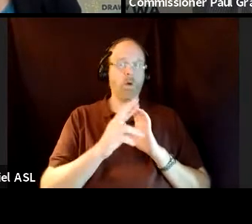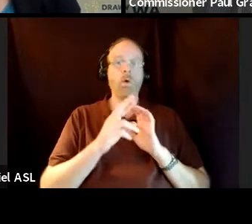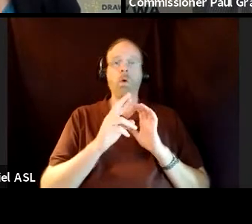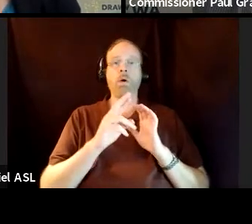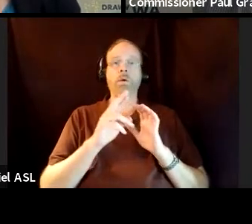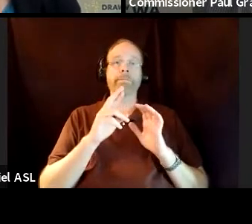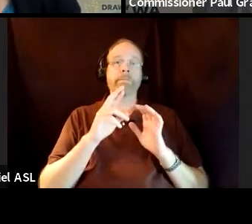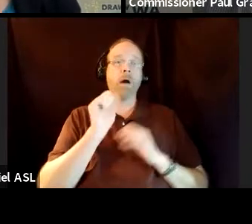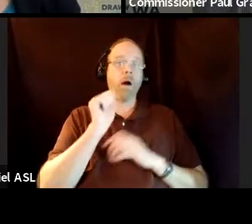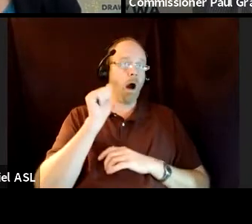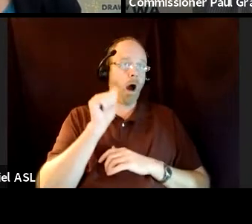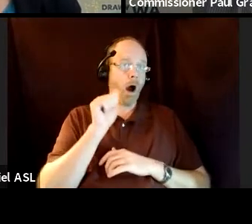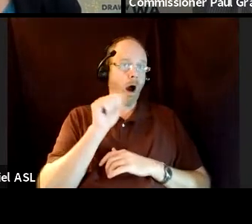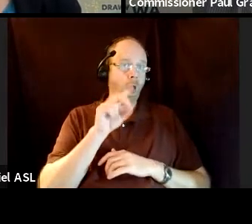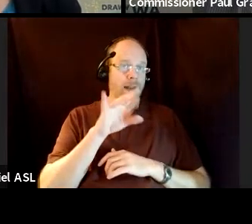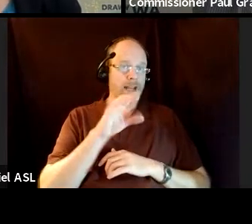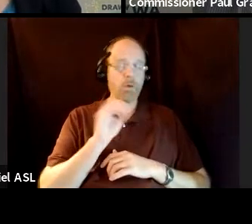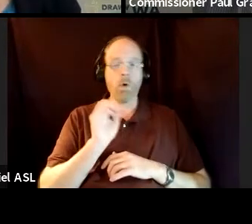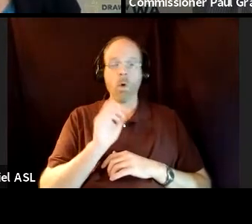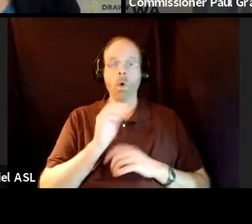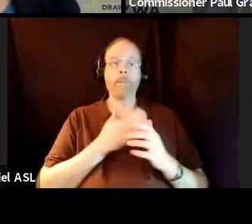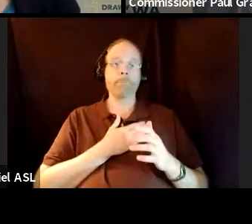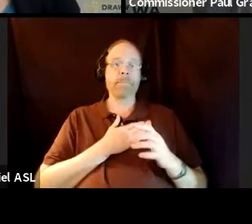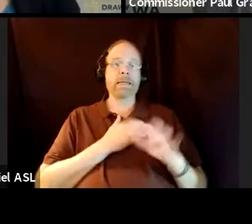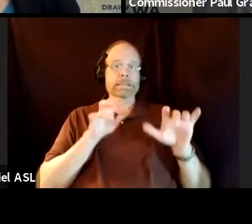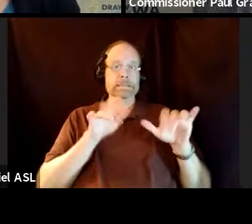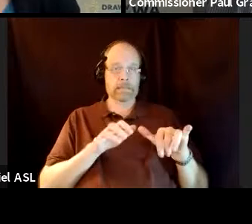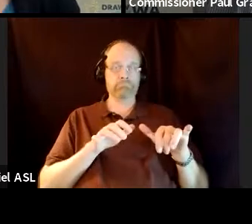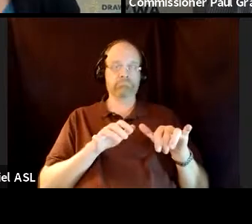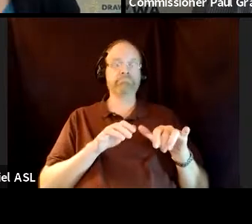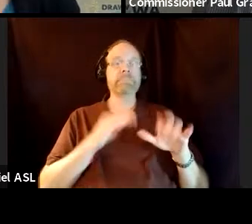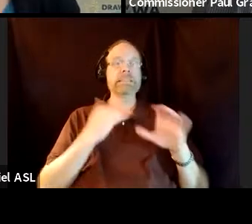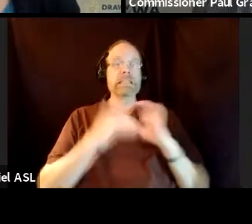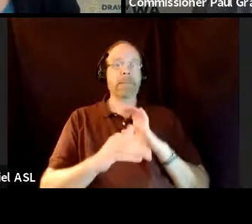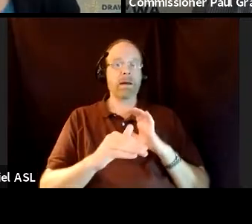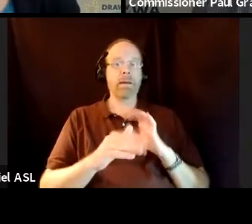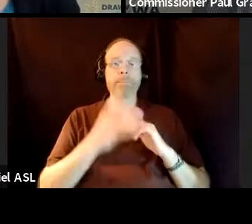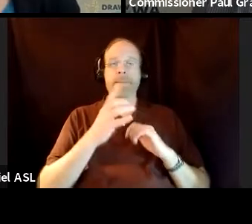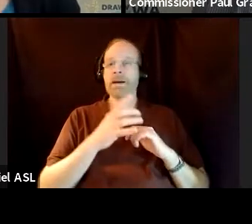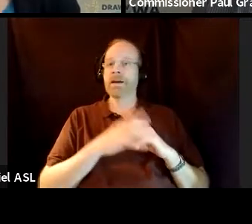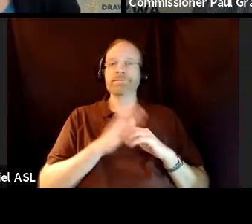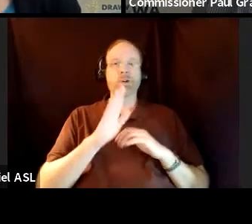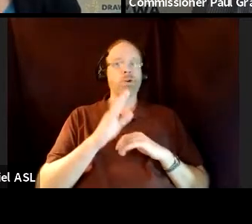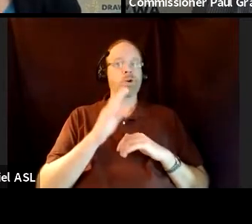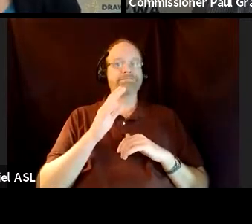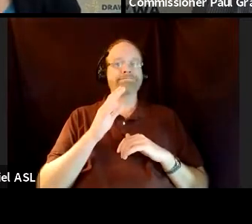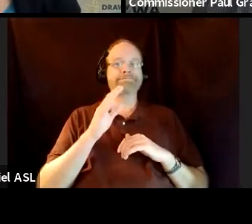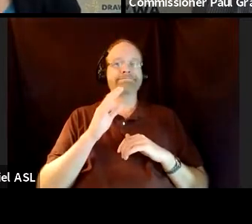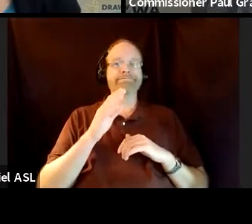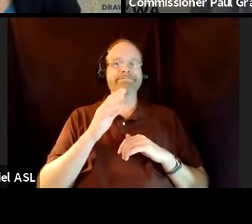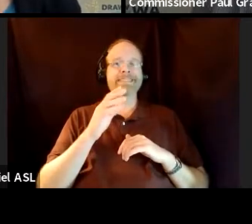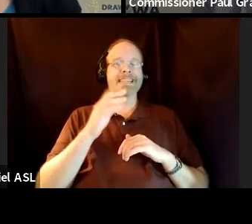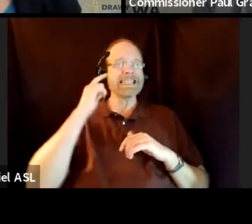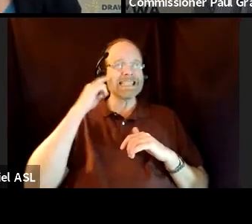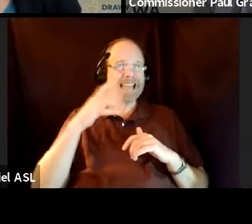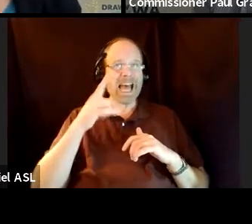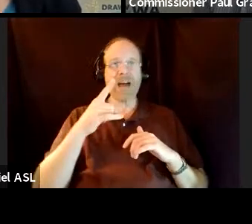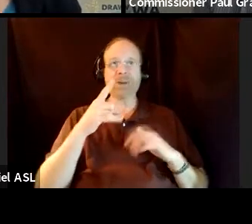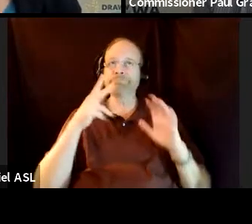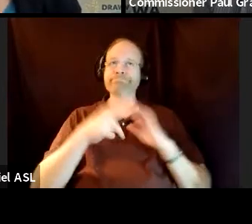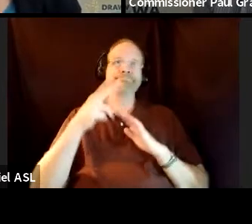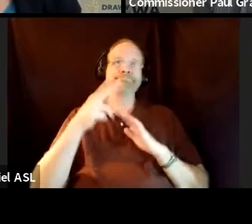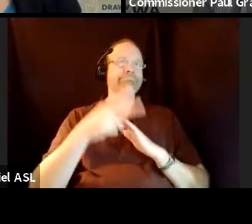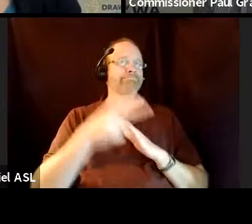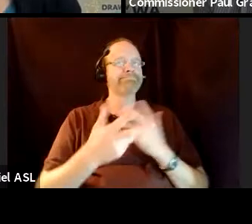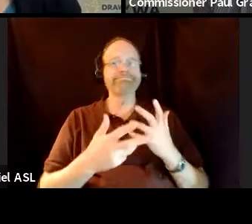you can please write to the commission with your full testimony. Your audio is cutting out quite badly. We're getting maybe every 10th